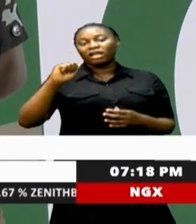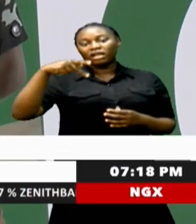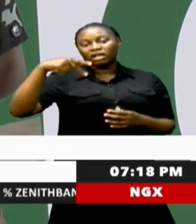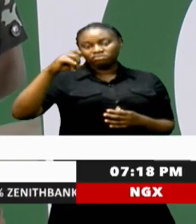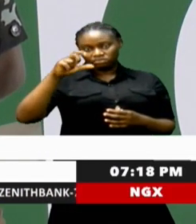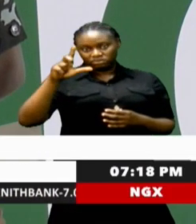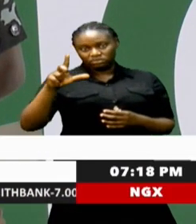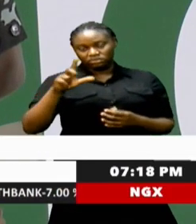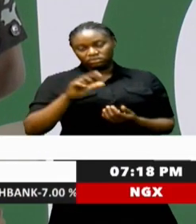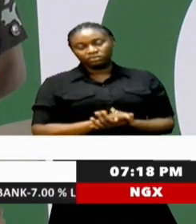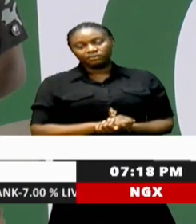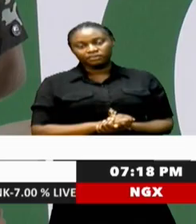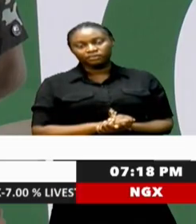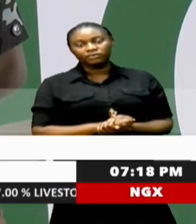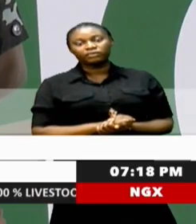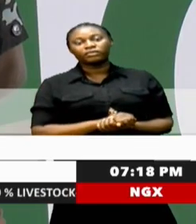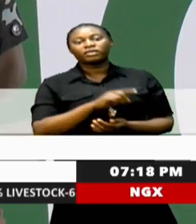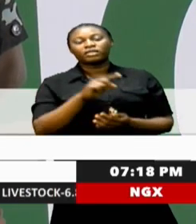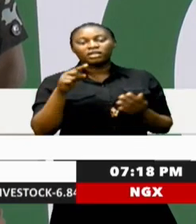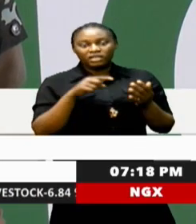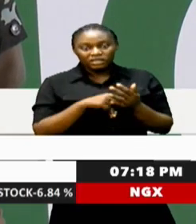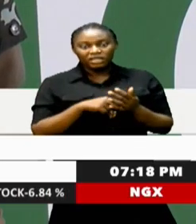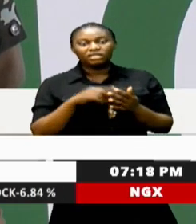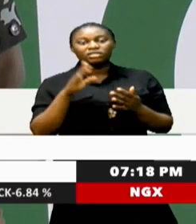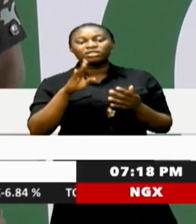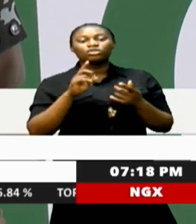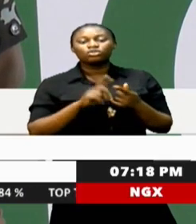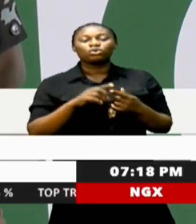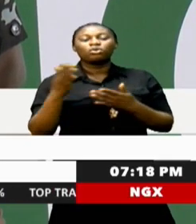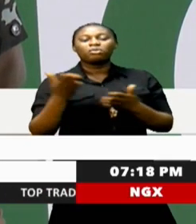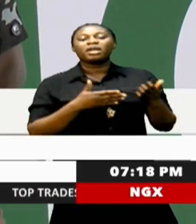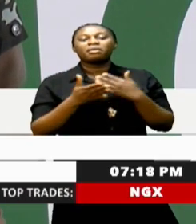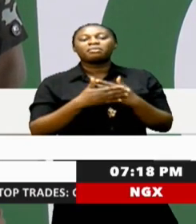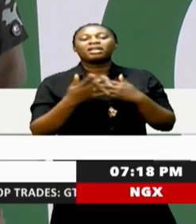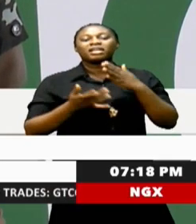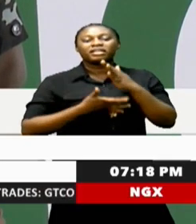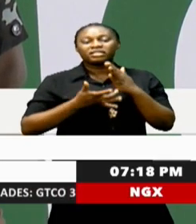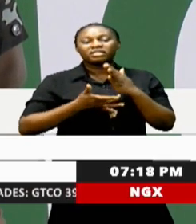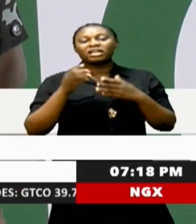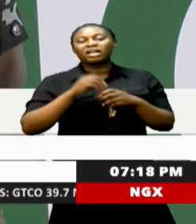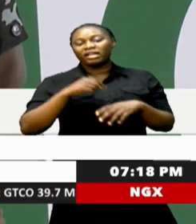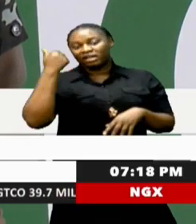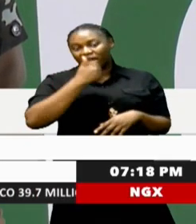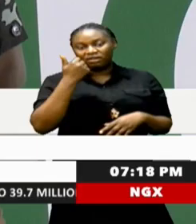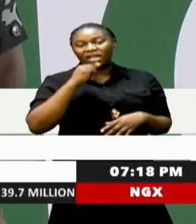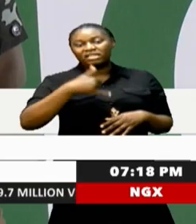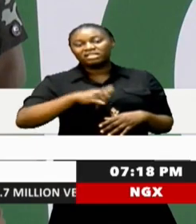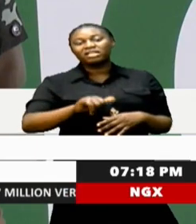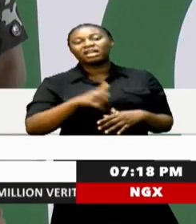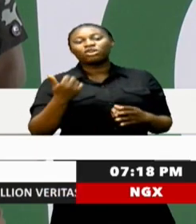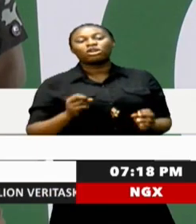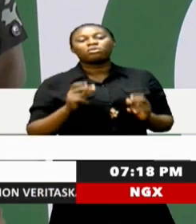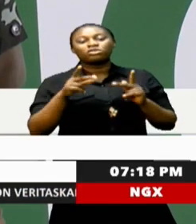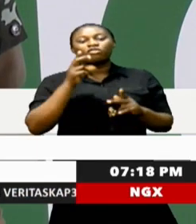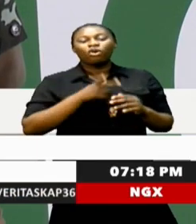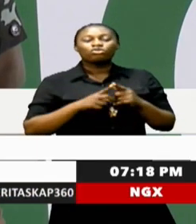trade. This gathering to rebuild the digital trade in Africa is yet another opportunity for us to review